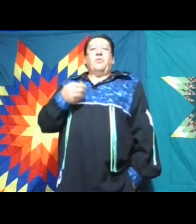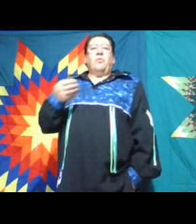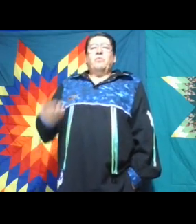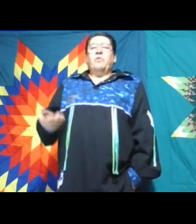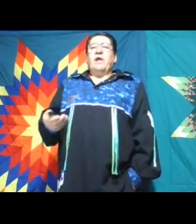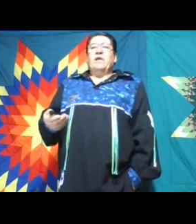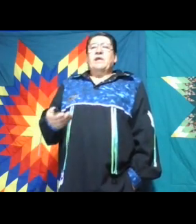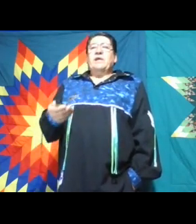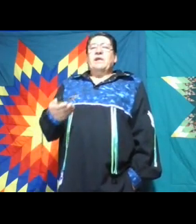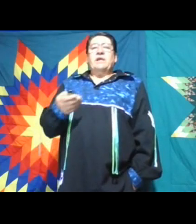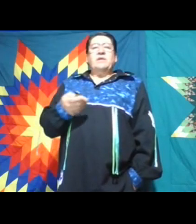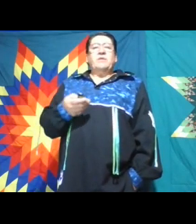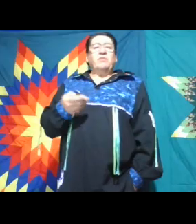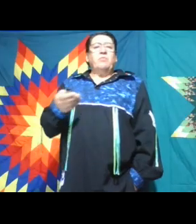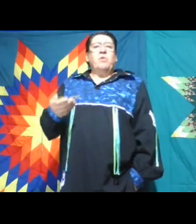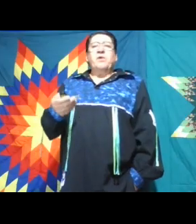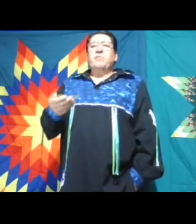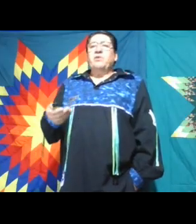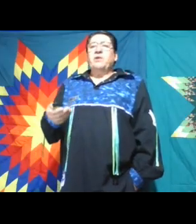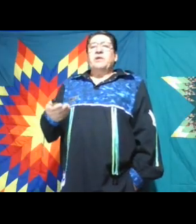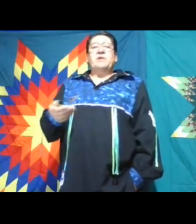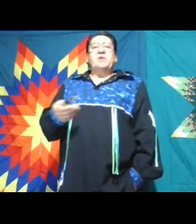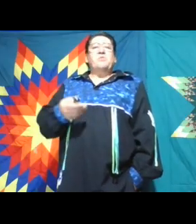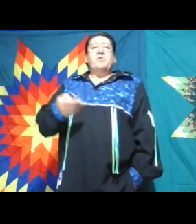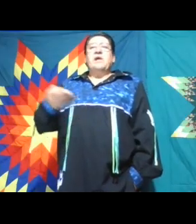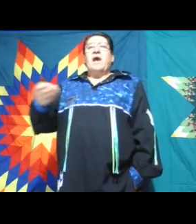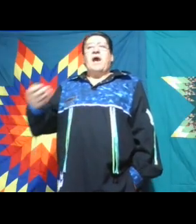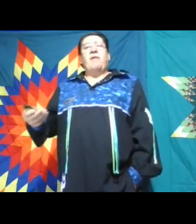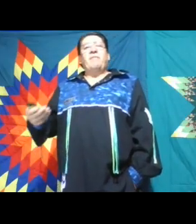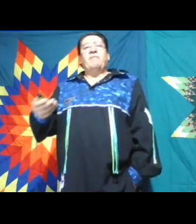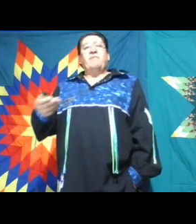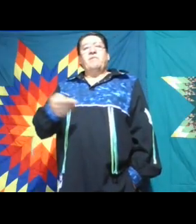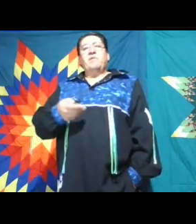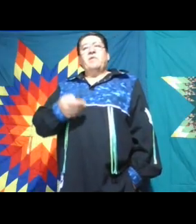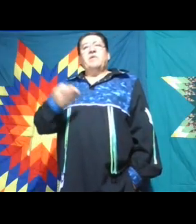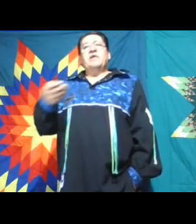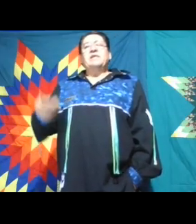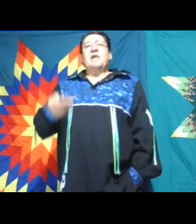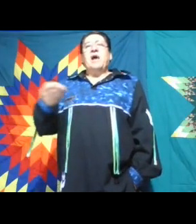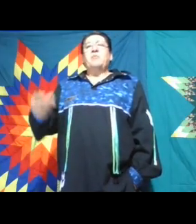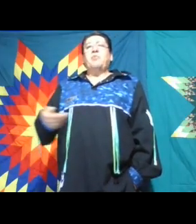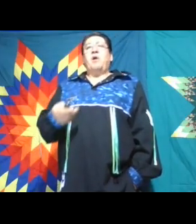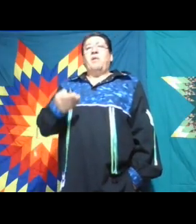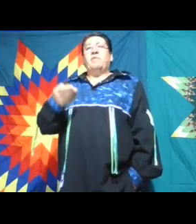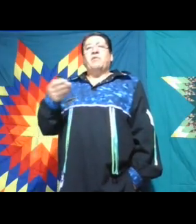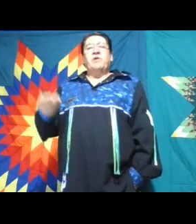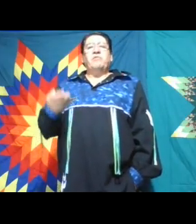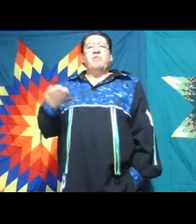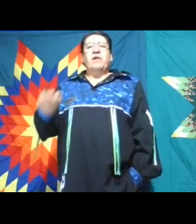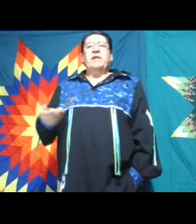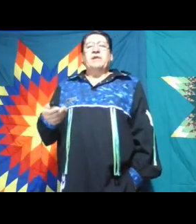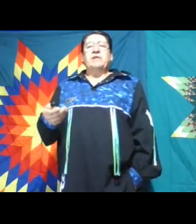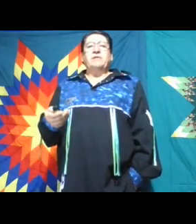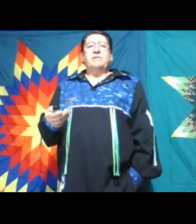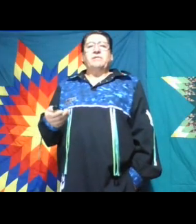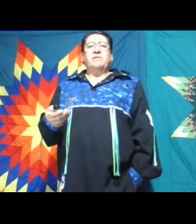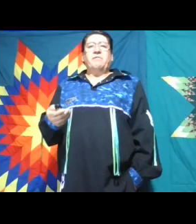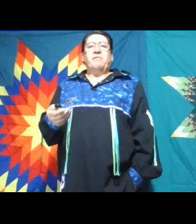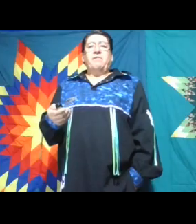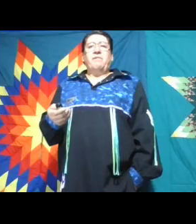When we're 18 in this remote communities, do we have this type of career